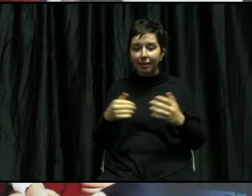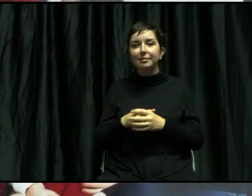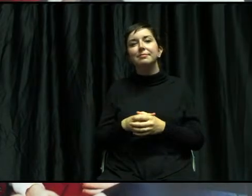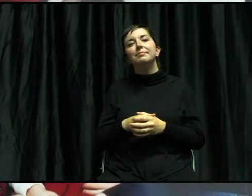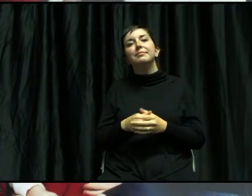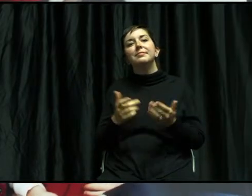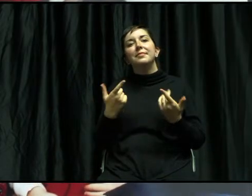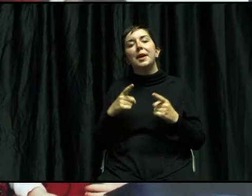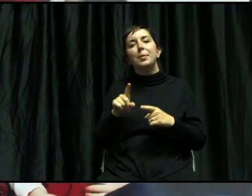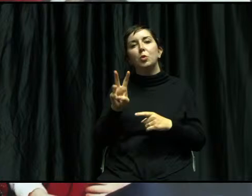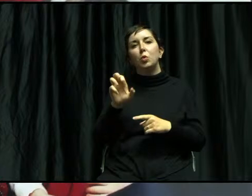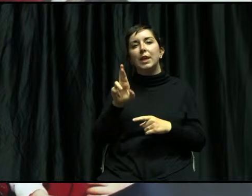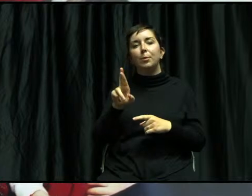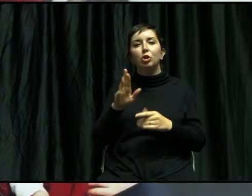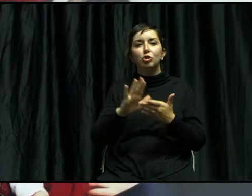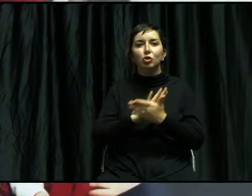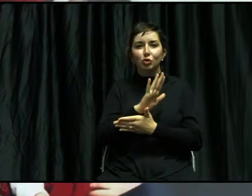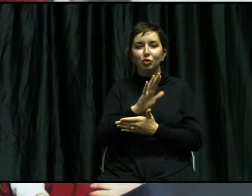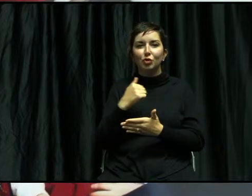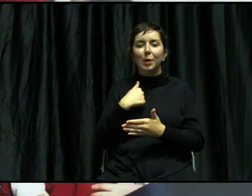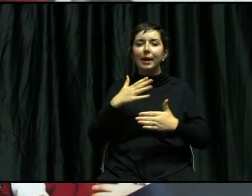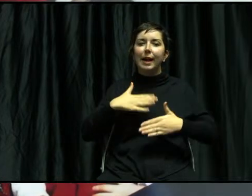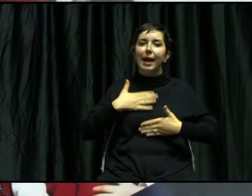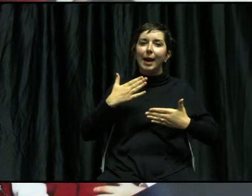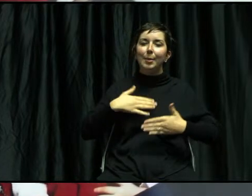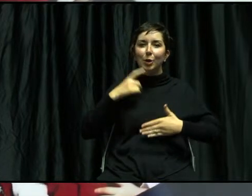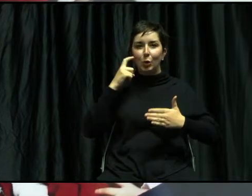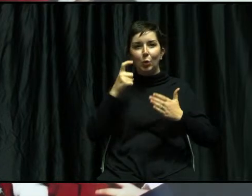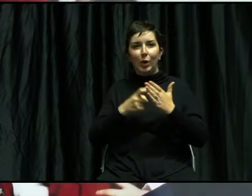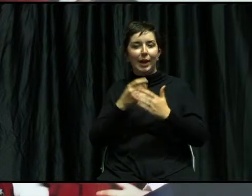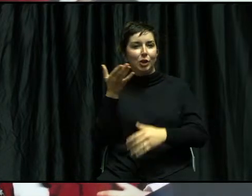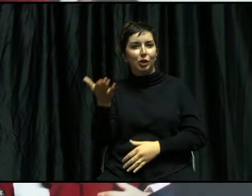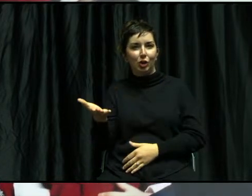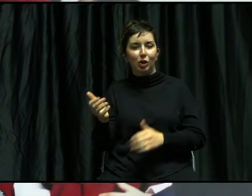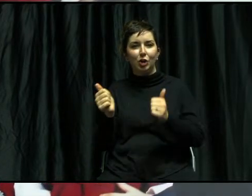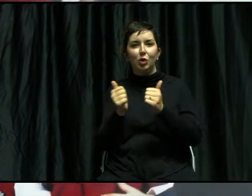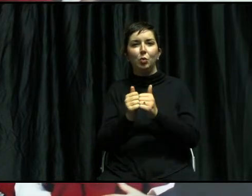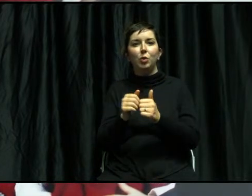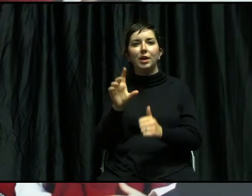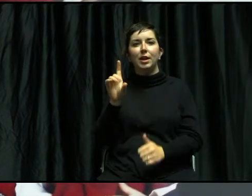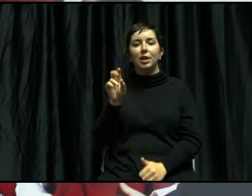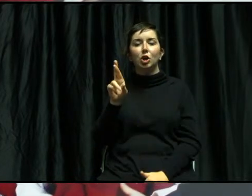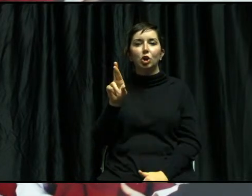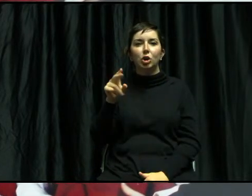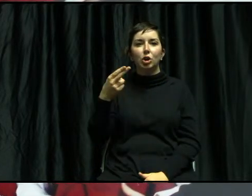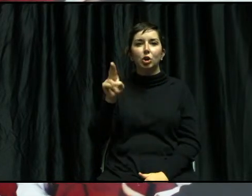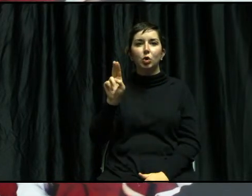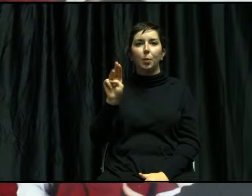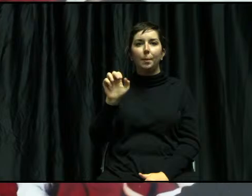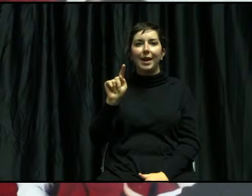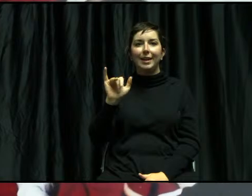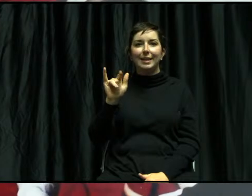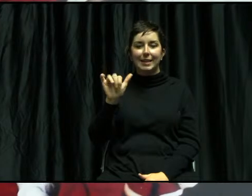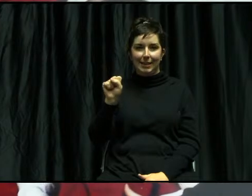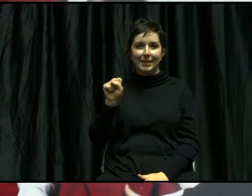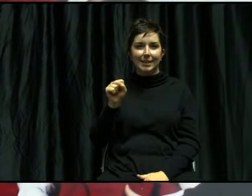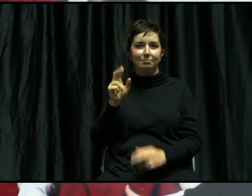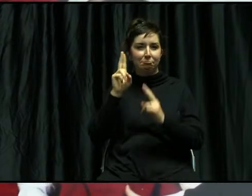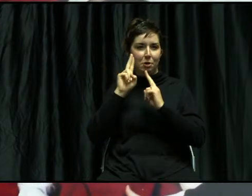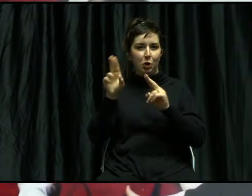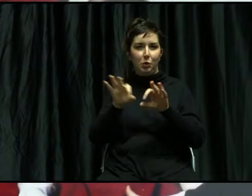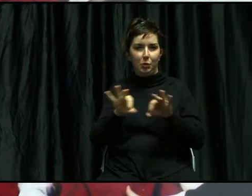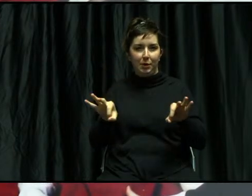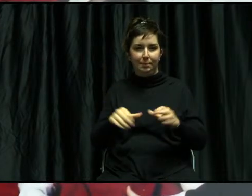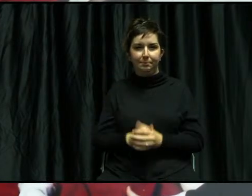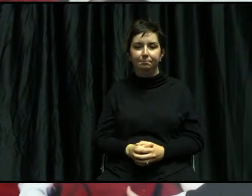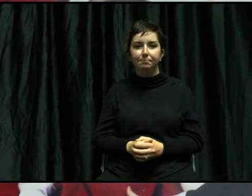Weber State University is pleased to recognize Cecilia Foxley with a Doctor of Humanities honorary degree.